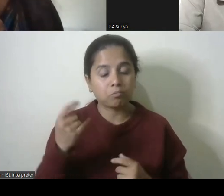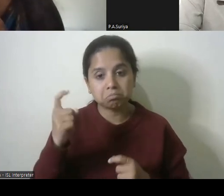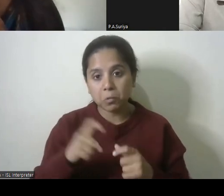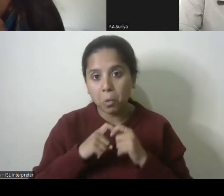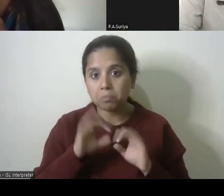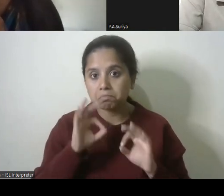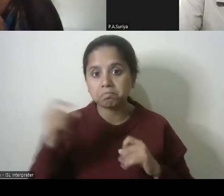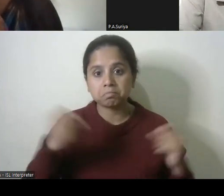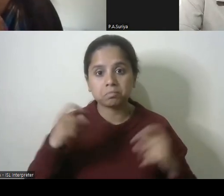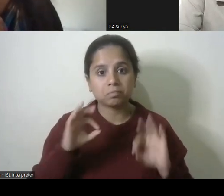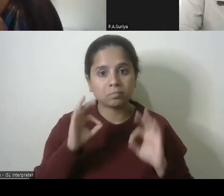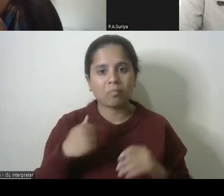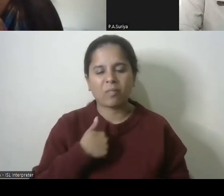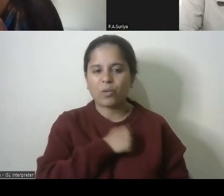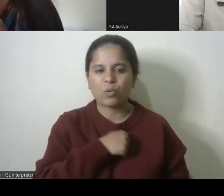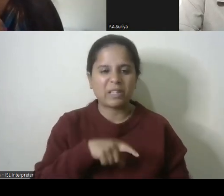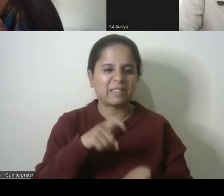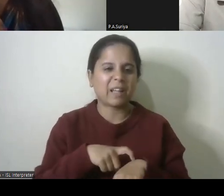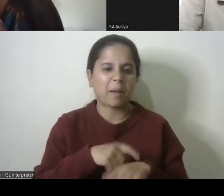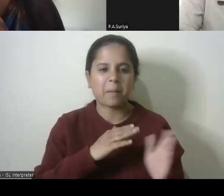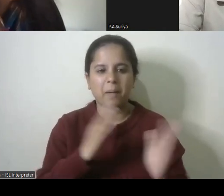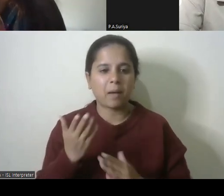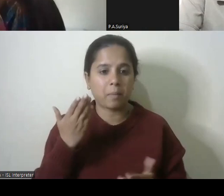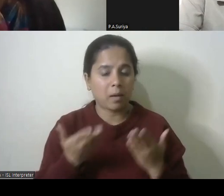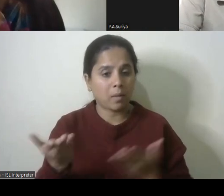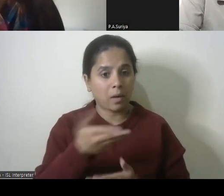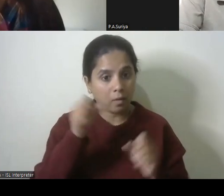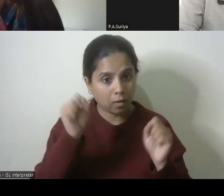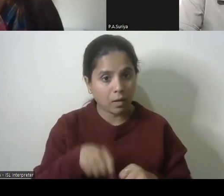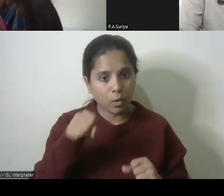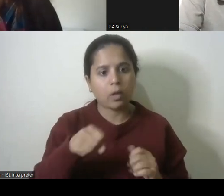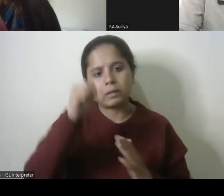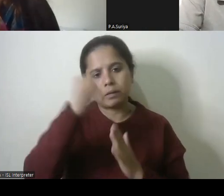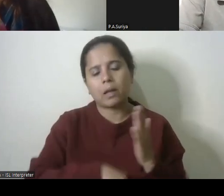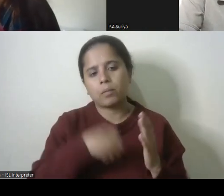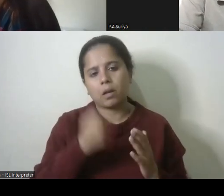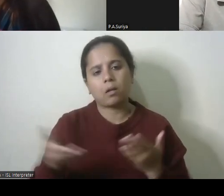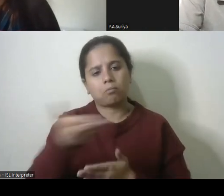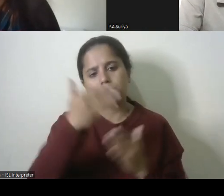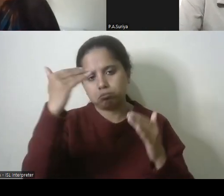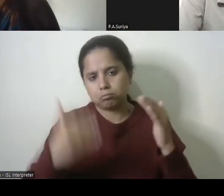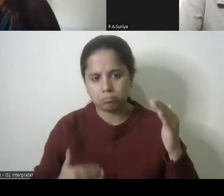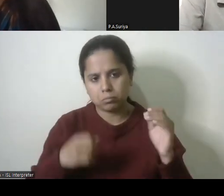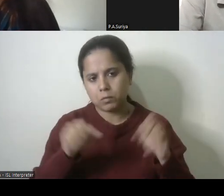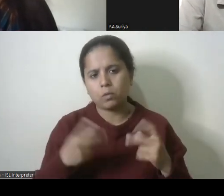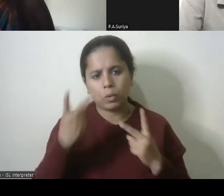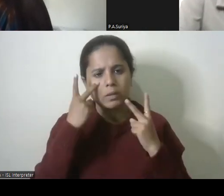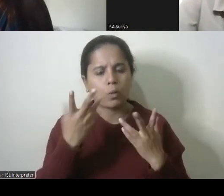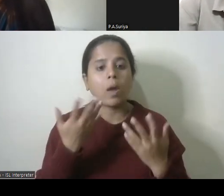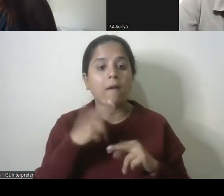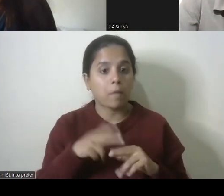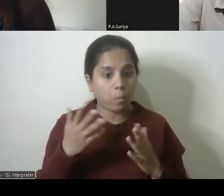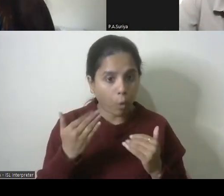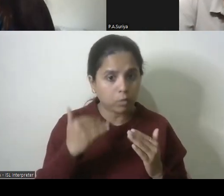questions in the chat, and I'm sorry that we haven't had time. Maybe if you're able to get a script of them, I'd love to have see them if